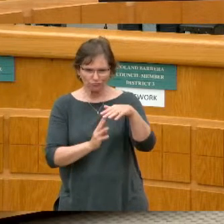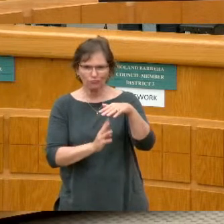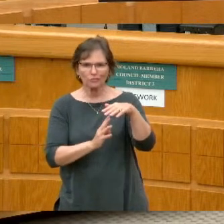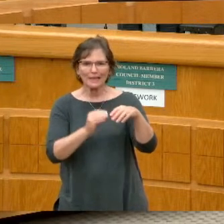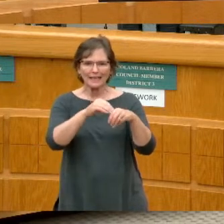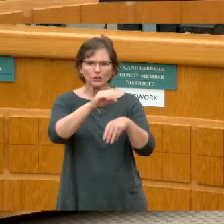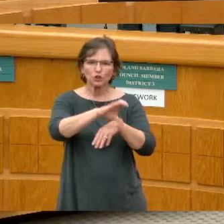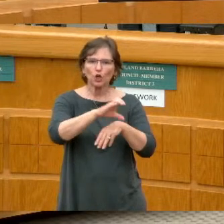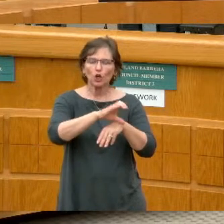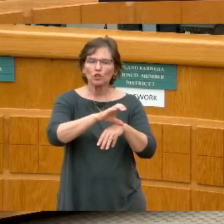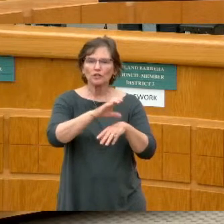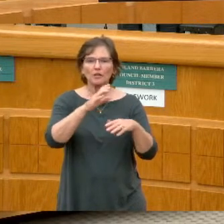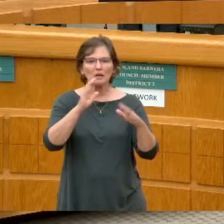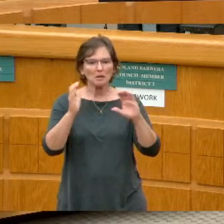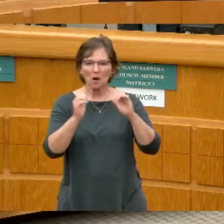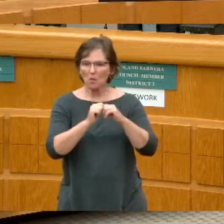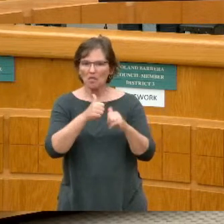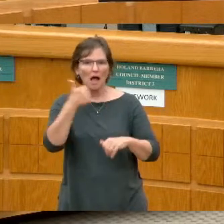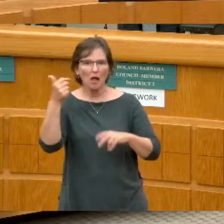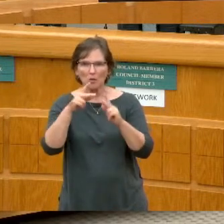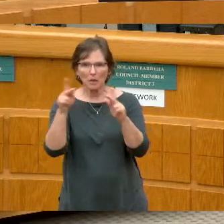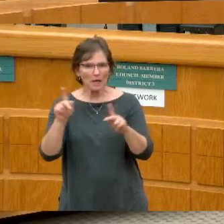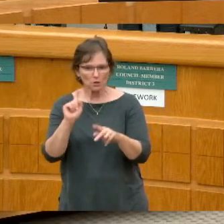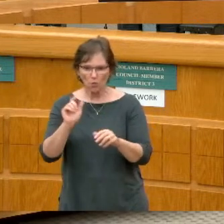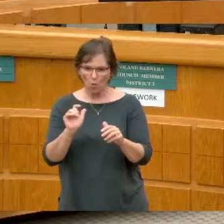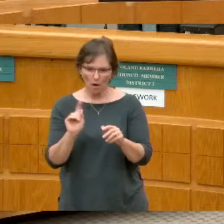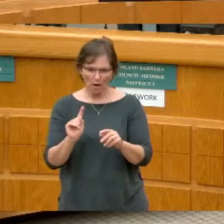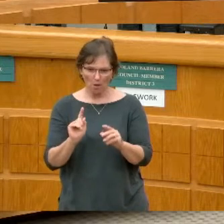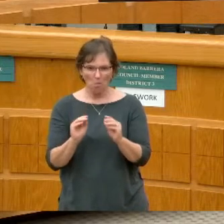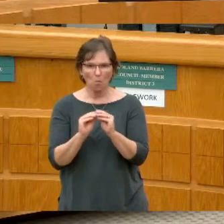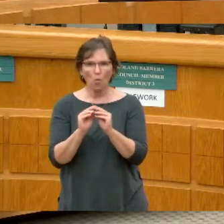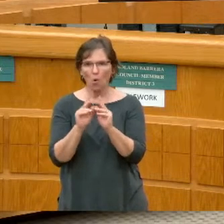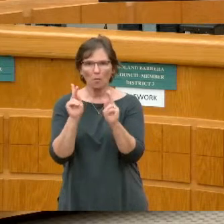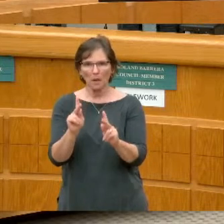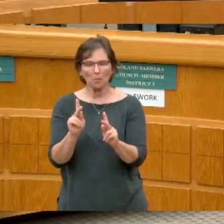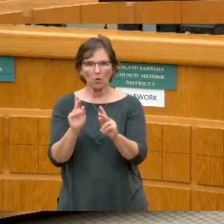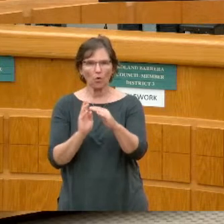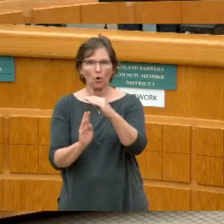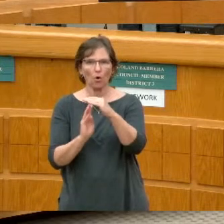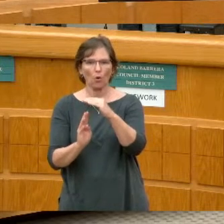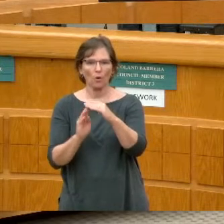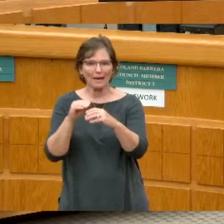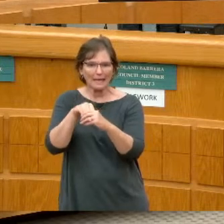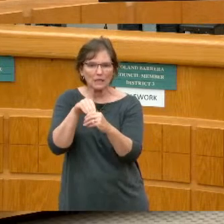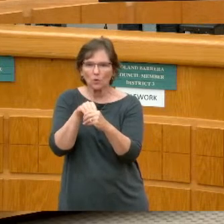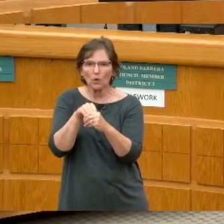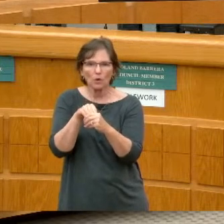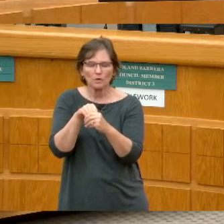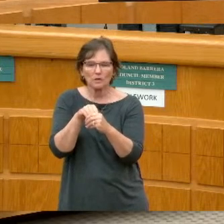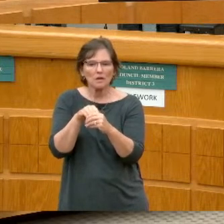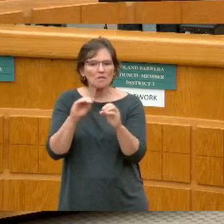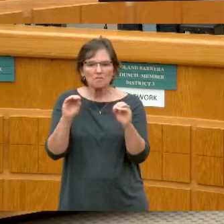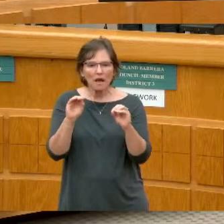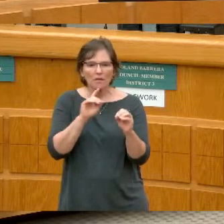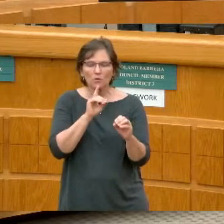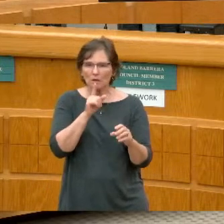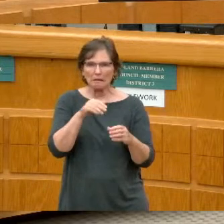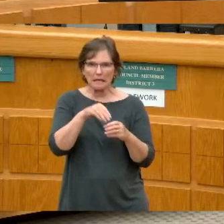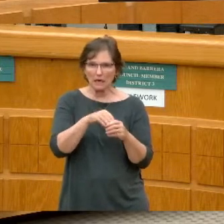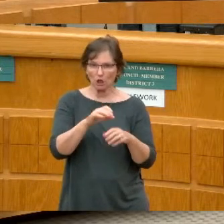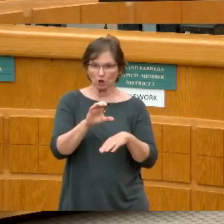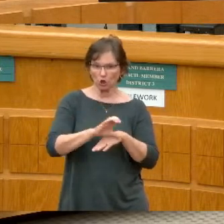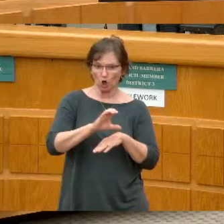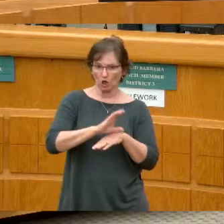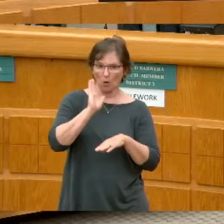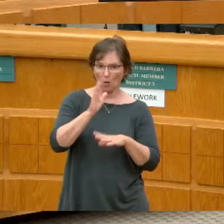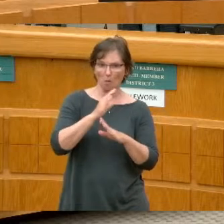you. We'd like to have your opinion about, is it safe to go back to church indoors in person?